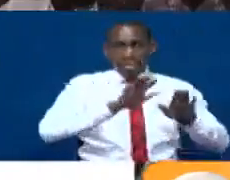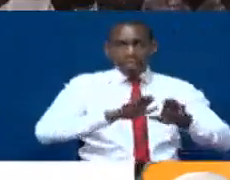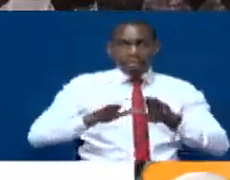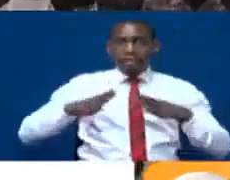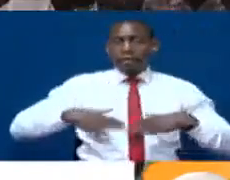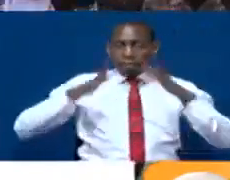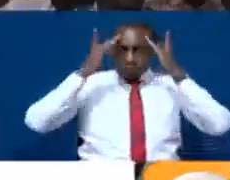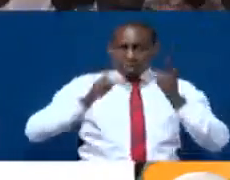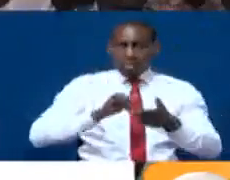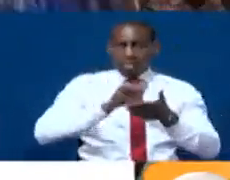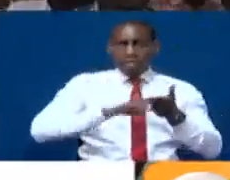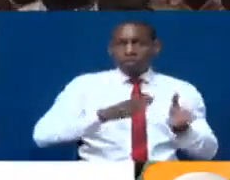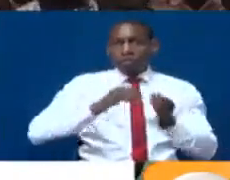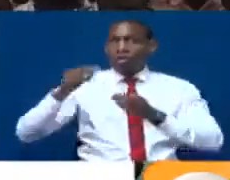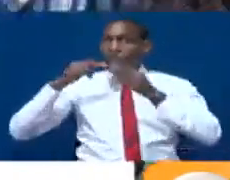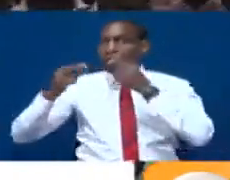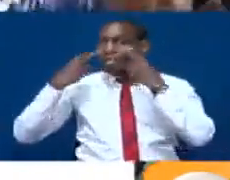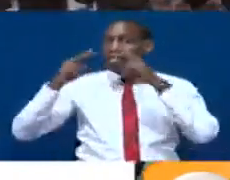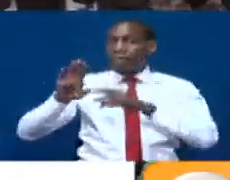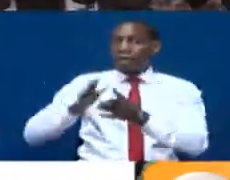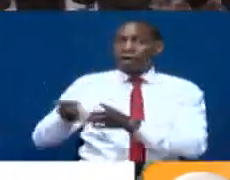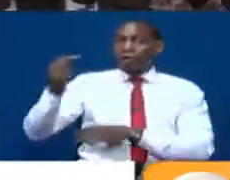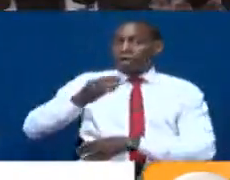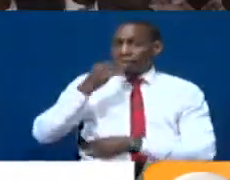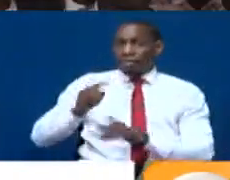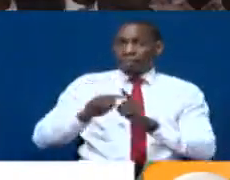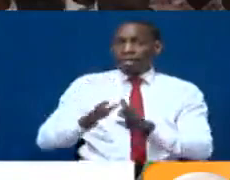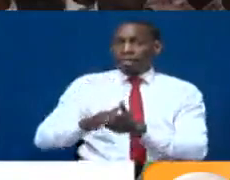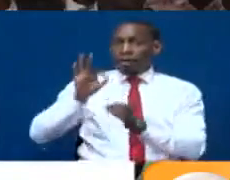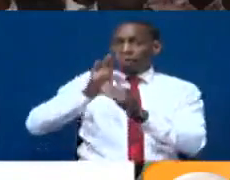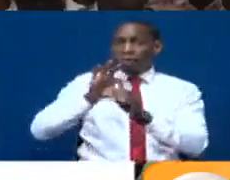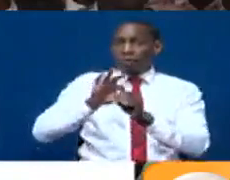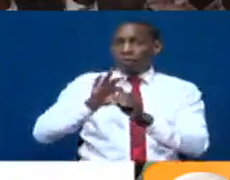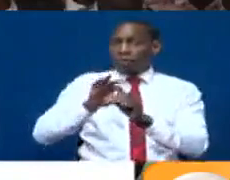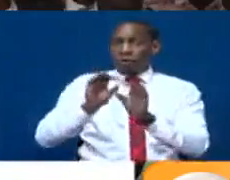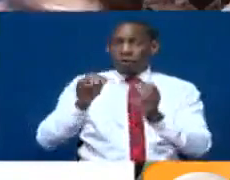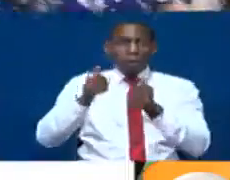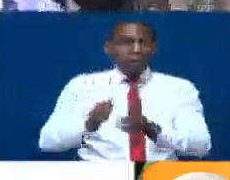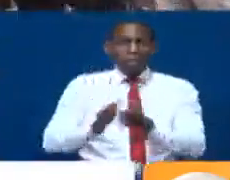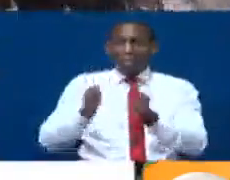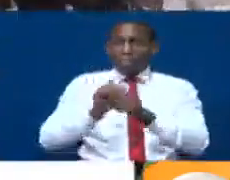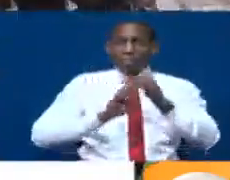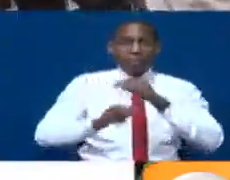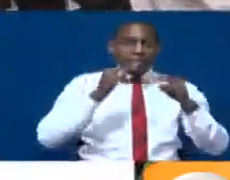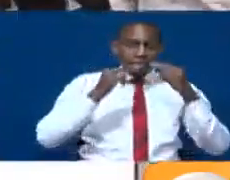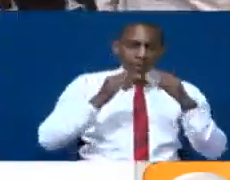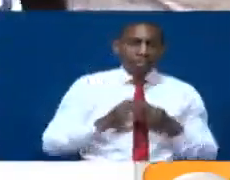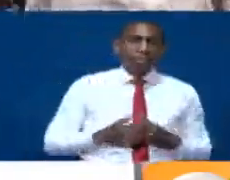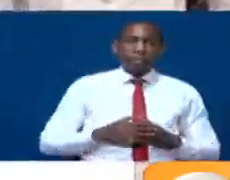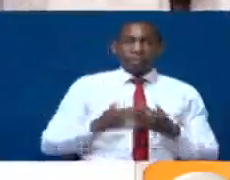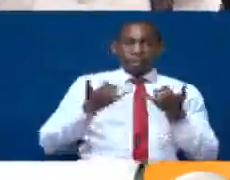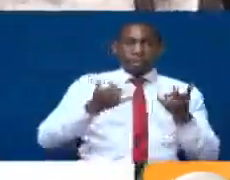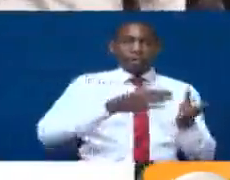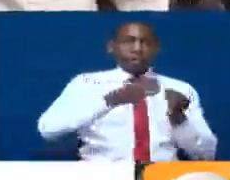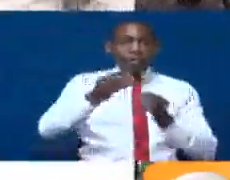waliamua tukienda kwa hoteli tuone unakuja kula na hujapiga peba rangi ya kupiga kura, hawezi kuingia hiyo hoteli.